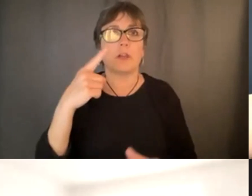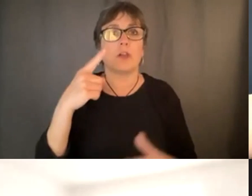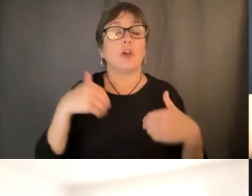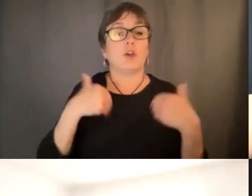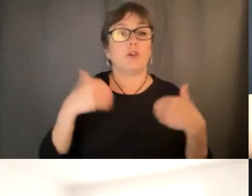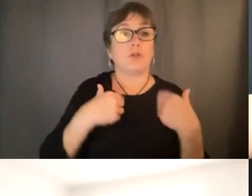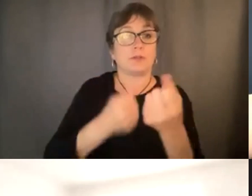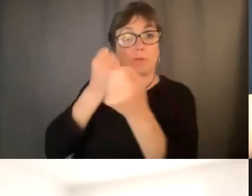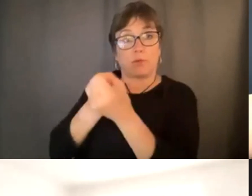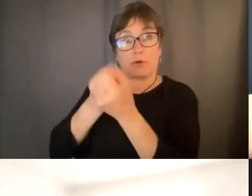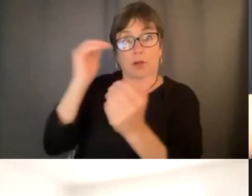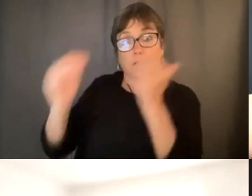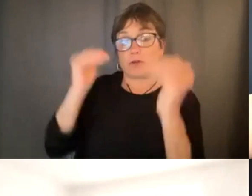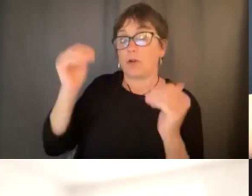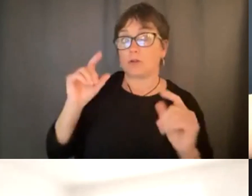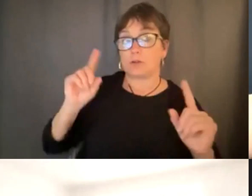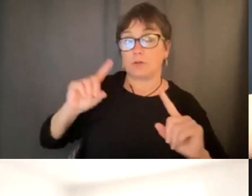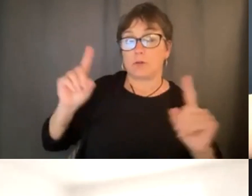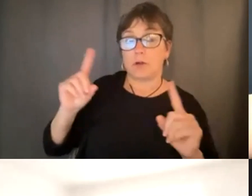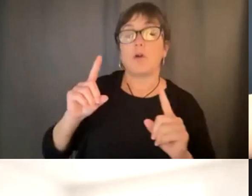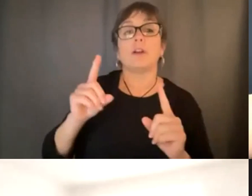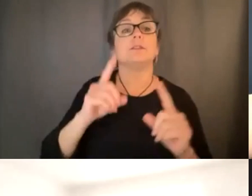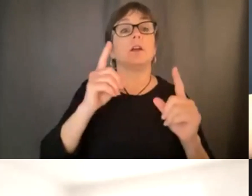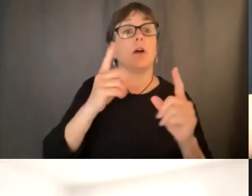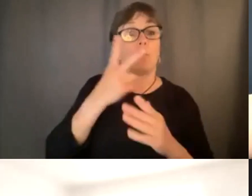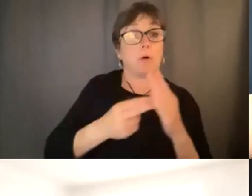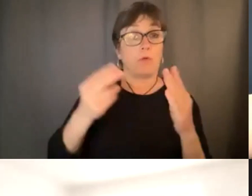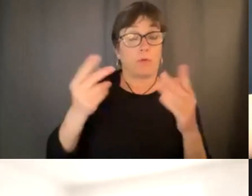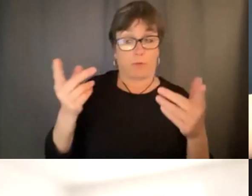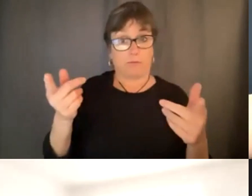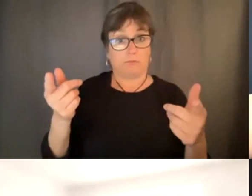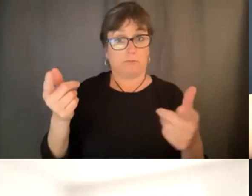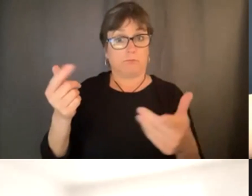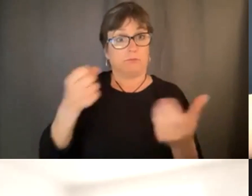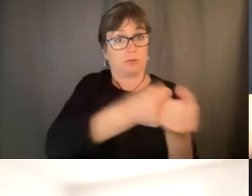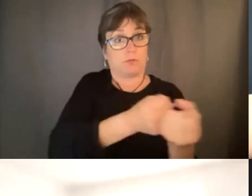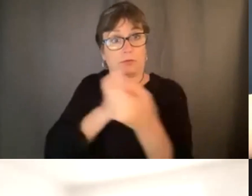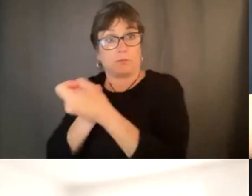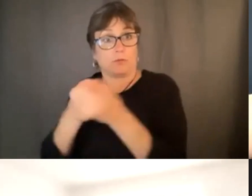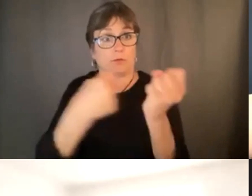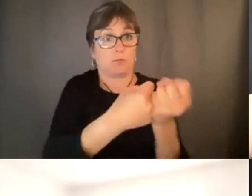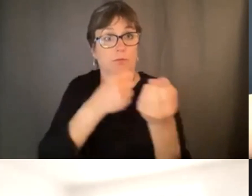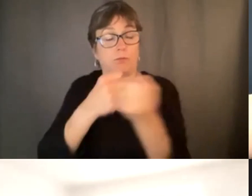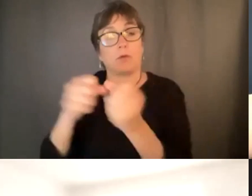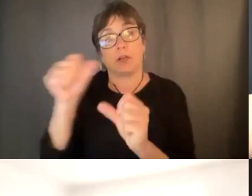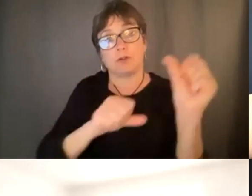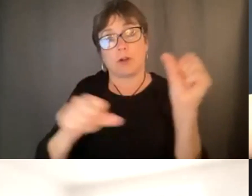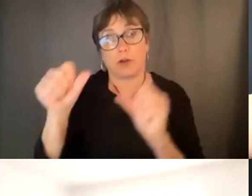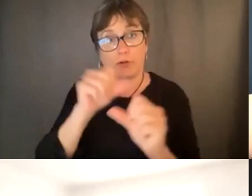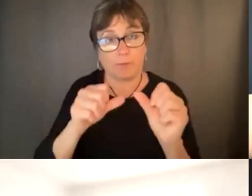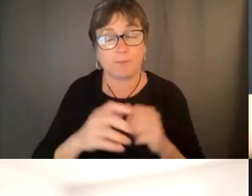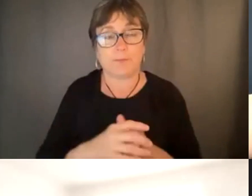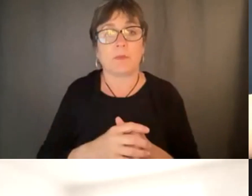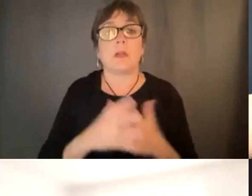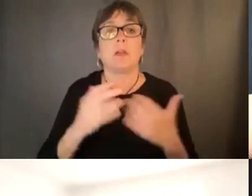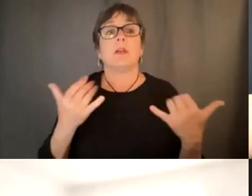other. And that's something key to all of this. And actually something Everett is working on right now is